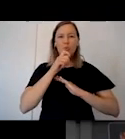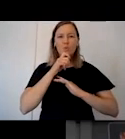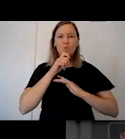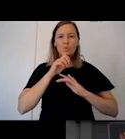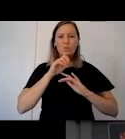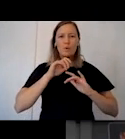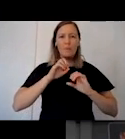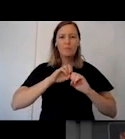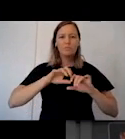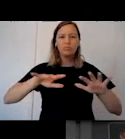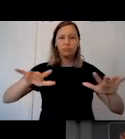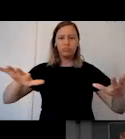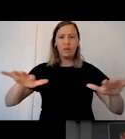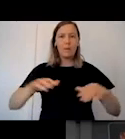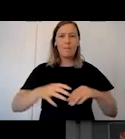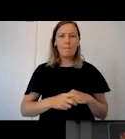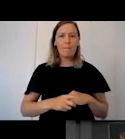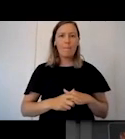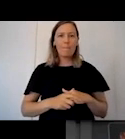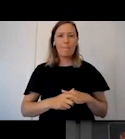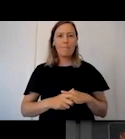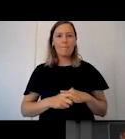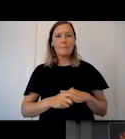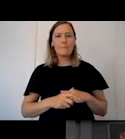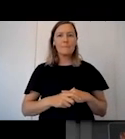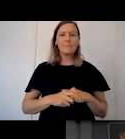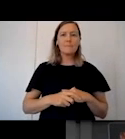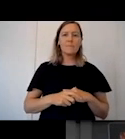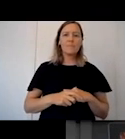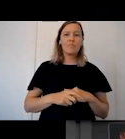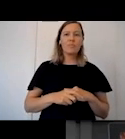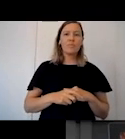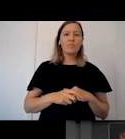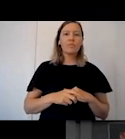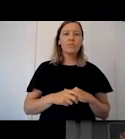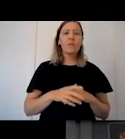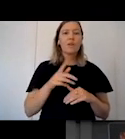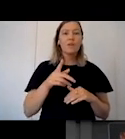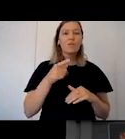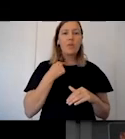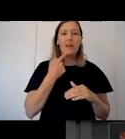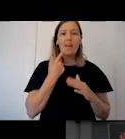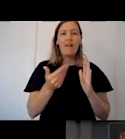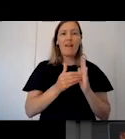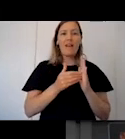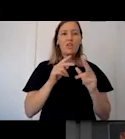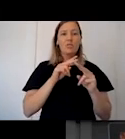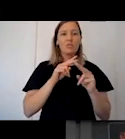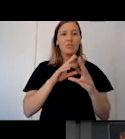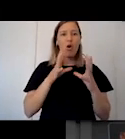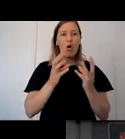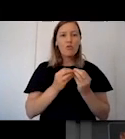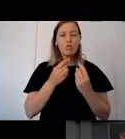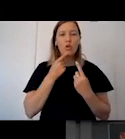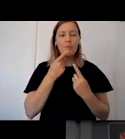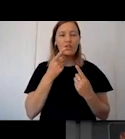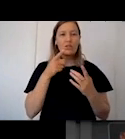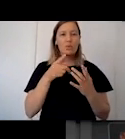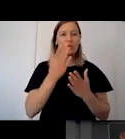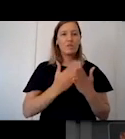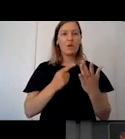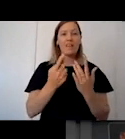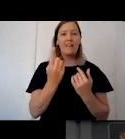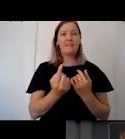And then we added the overall commentary from the story of this individual to why the